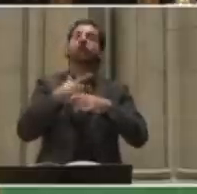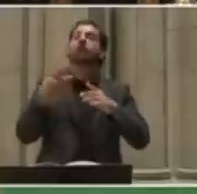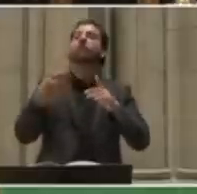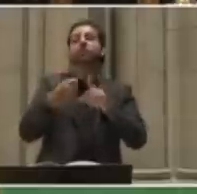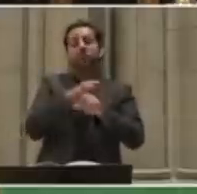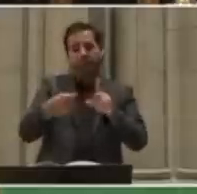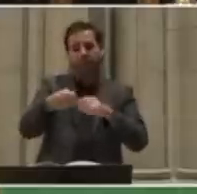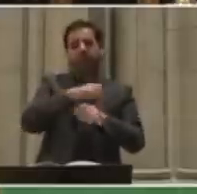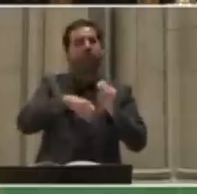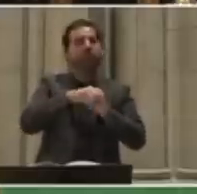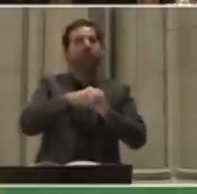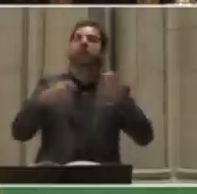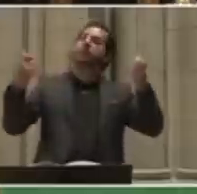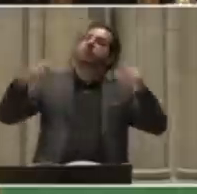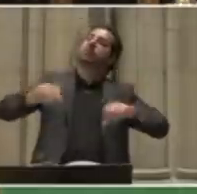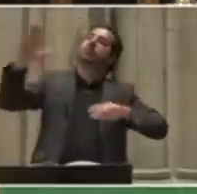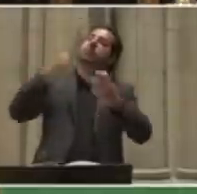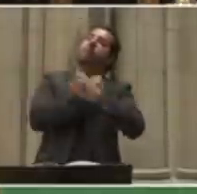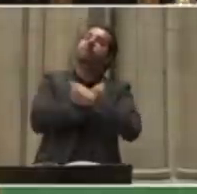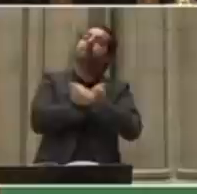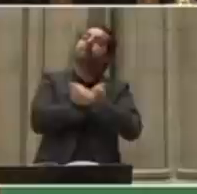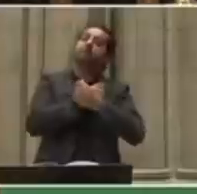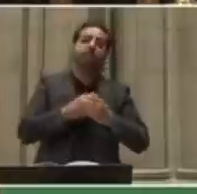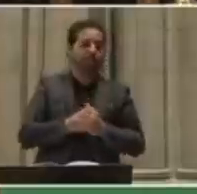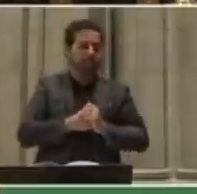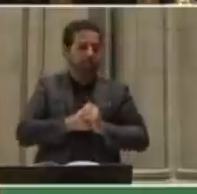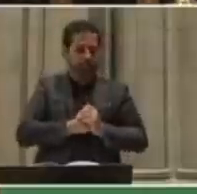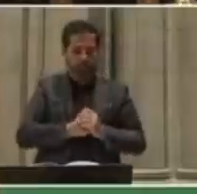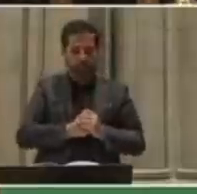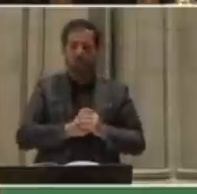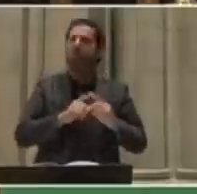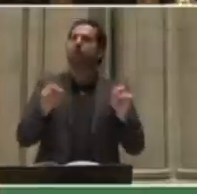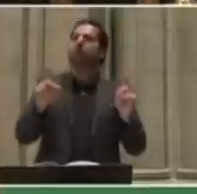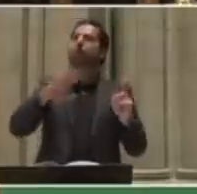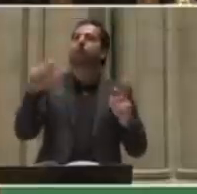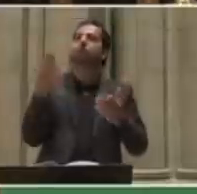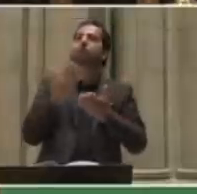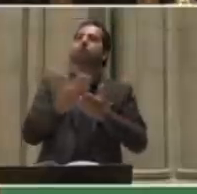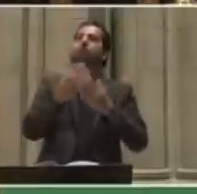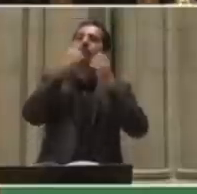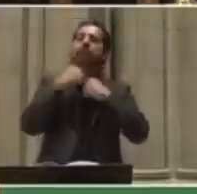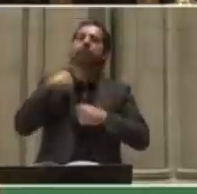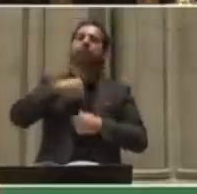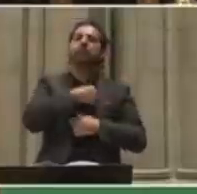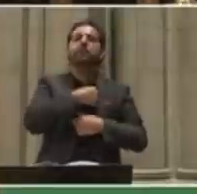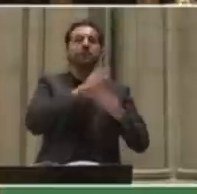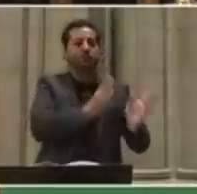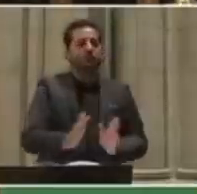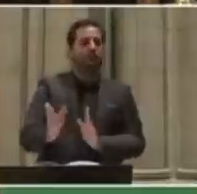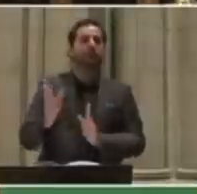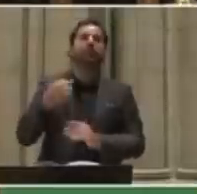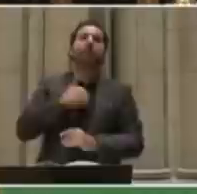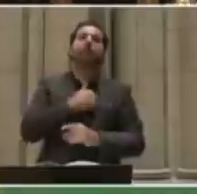one another, and rejected your love. Yet you never ceased to care for us and prepared the way